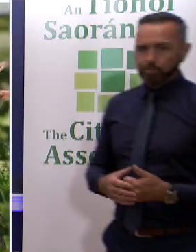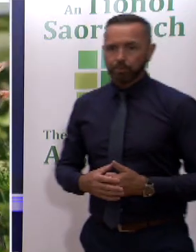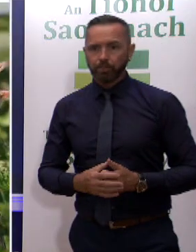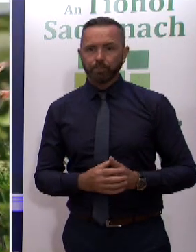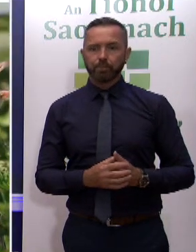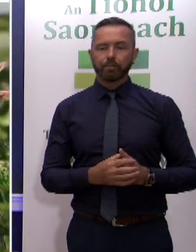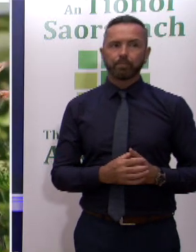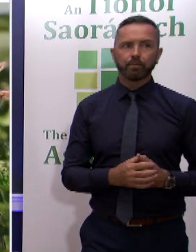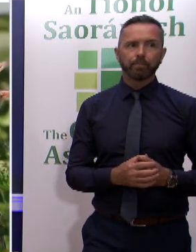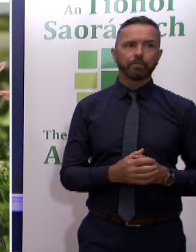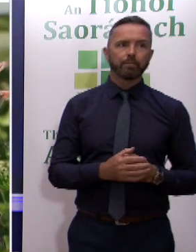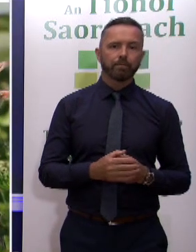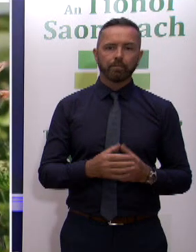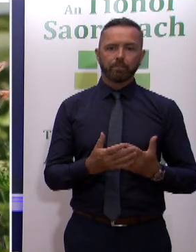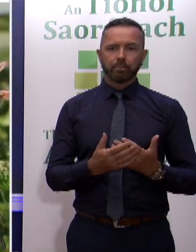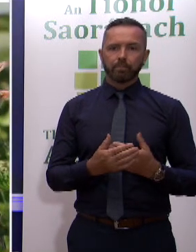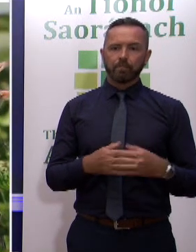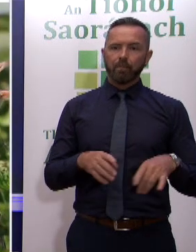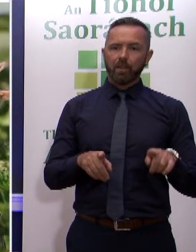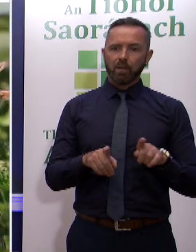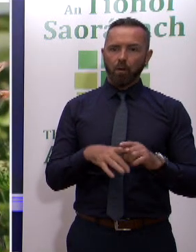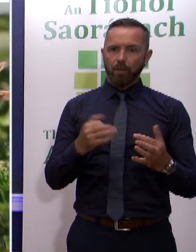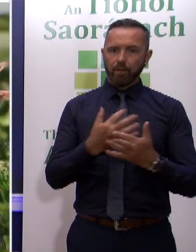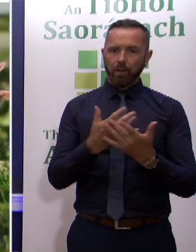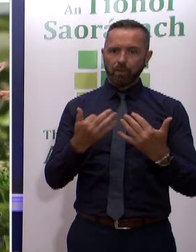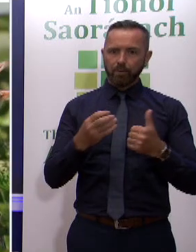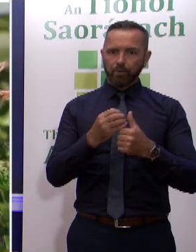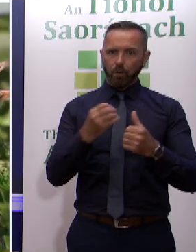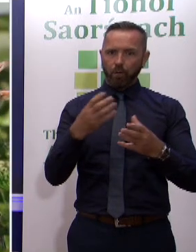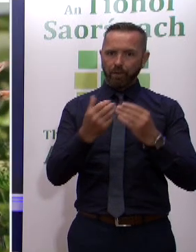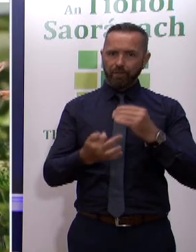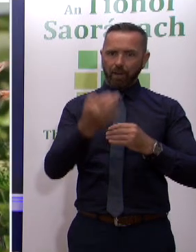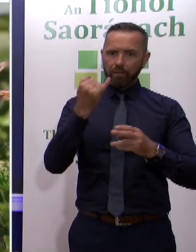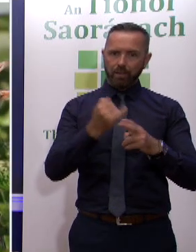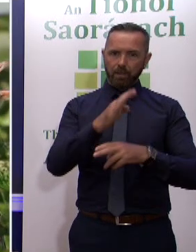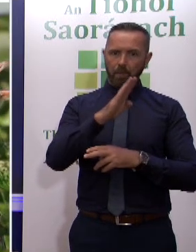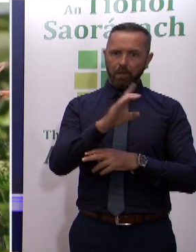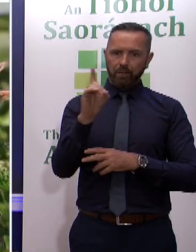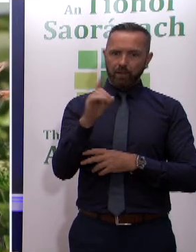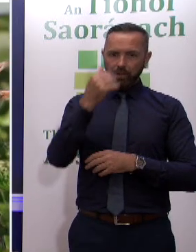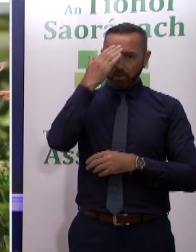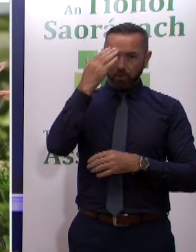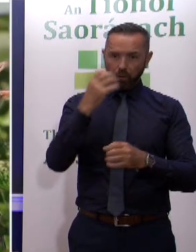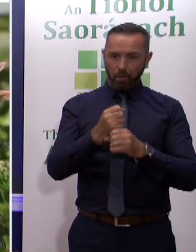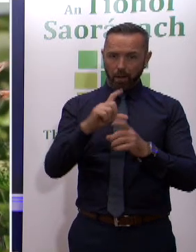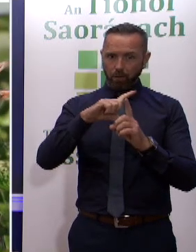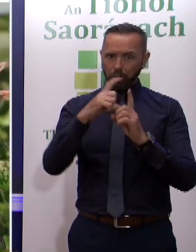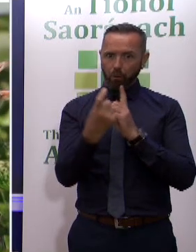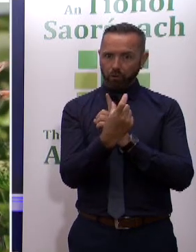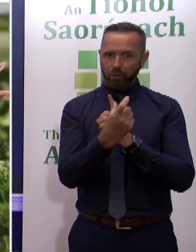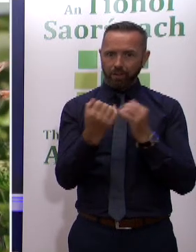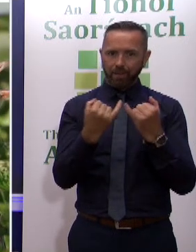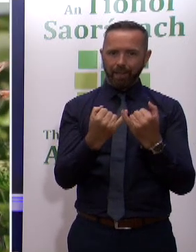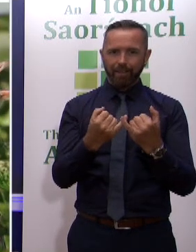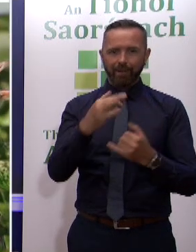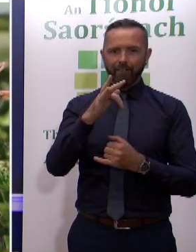And there's a lot of cultural value in our biodiversity as well. So, you know, we know about fairy trees and lots of myths